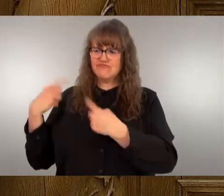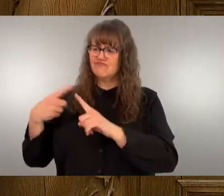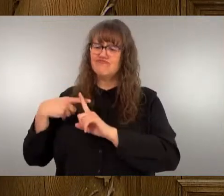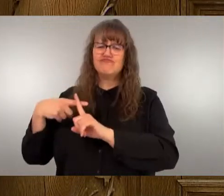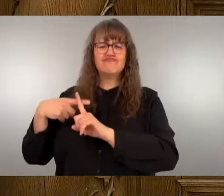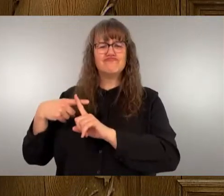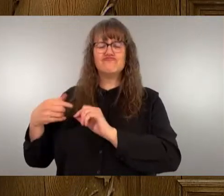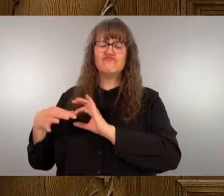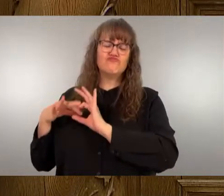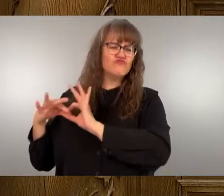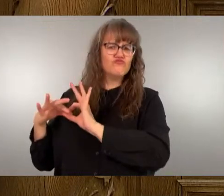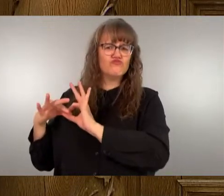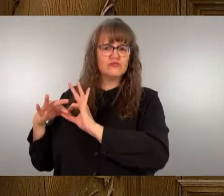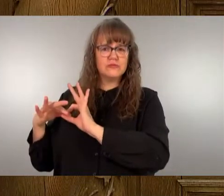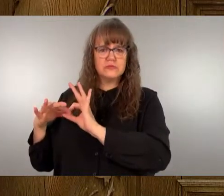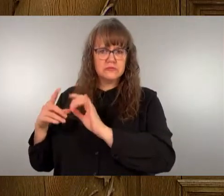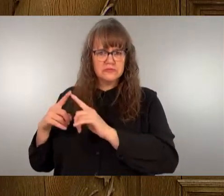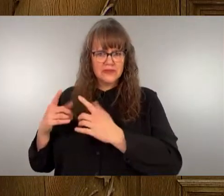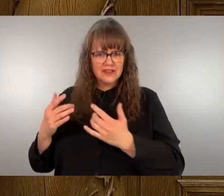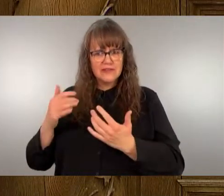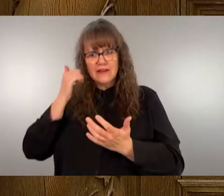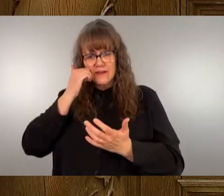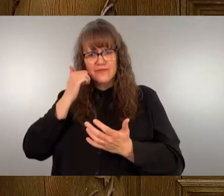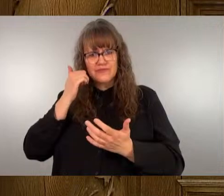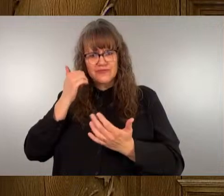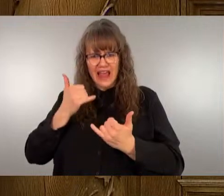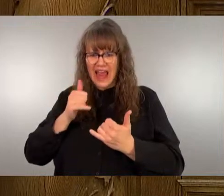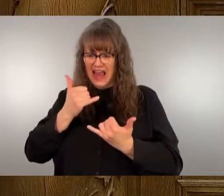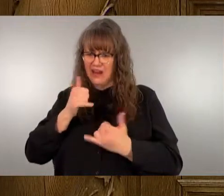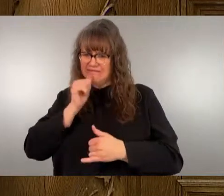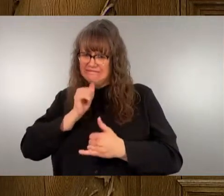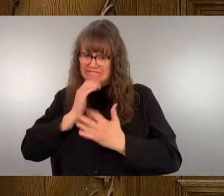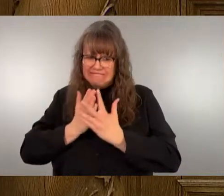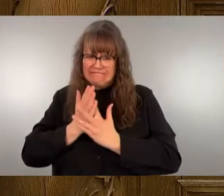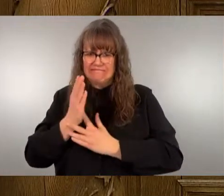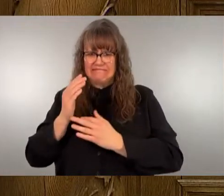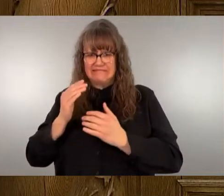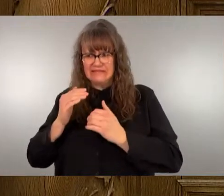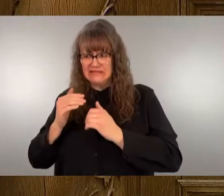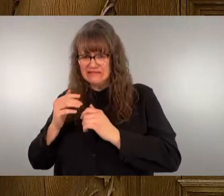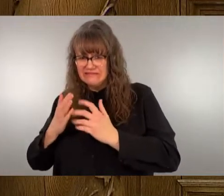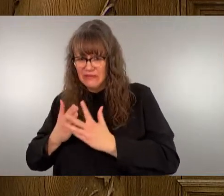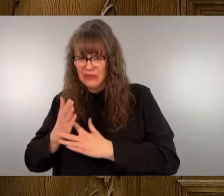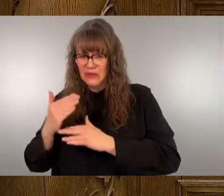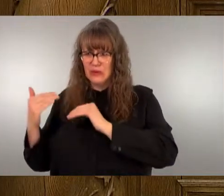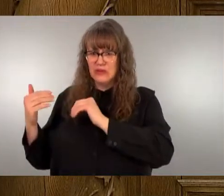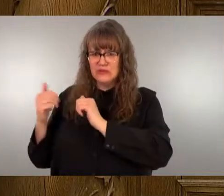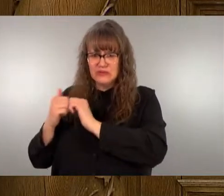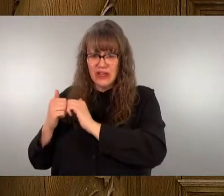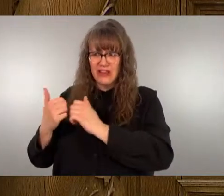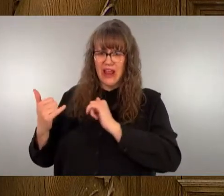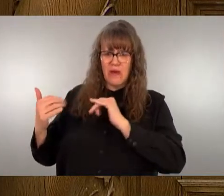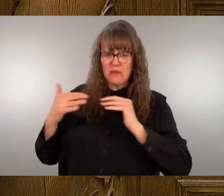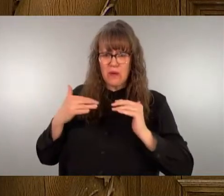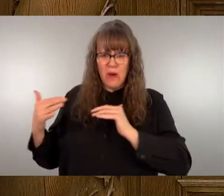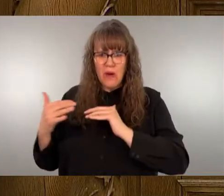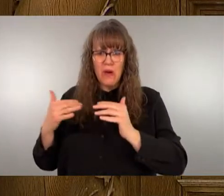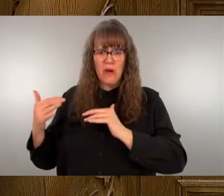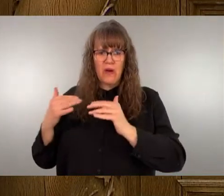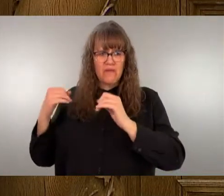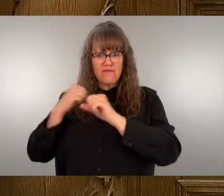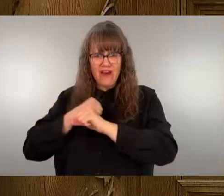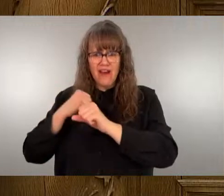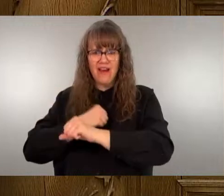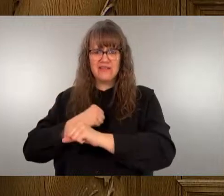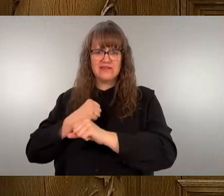the beaches at Normandy together on D-Day, fighting to liberate Europe from fascism. For generations, our soldiers have